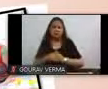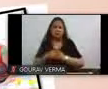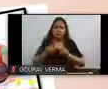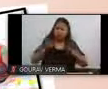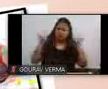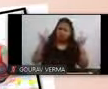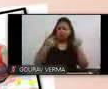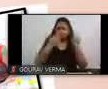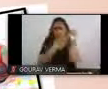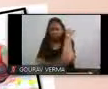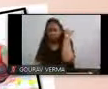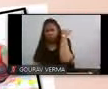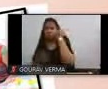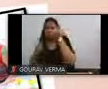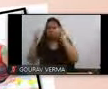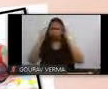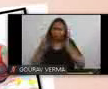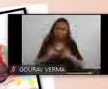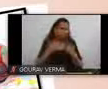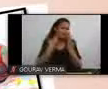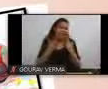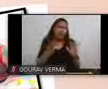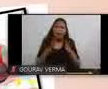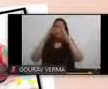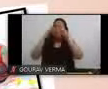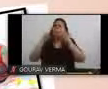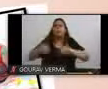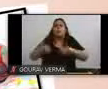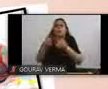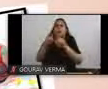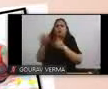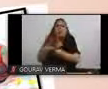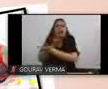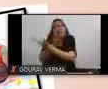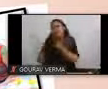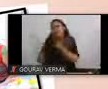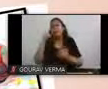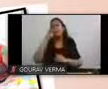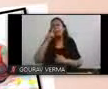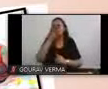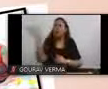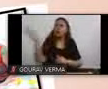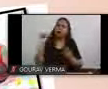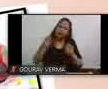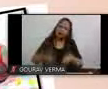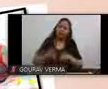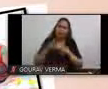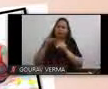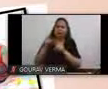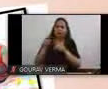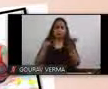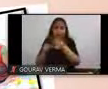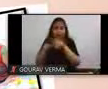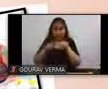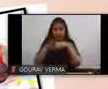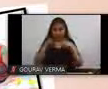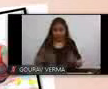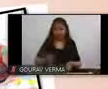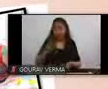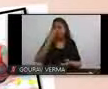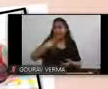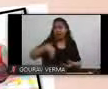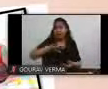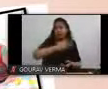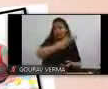do at home. Look at this child everywhere. Now Ganpati time is going on. And everywhere there is, even in